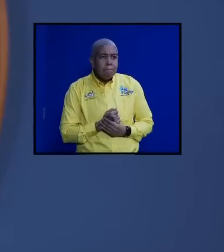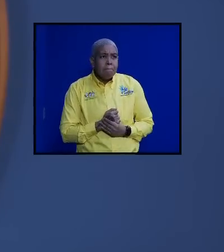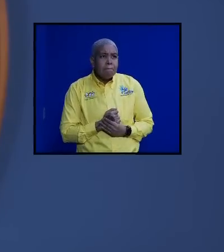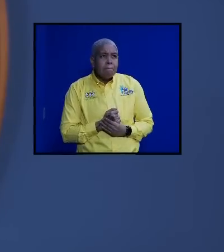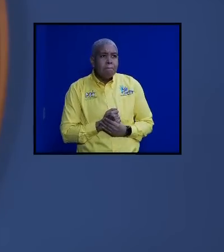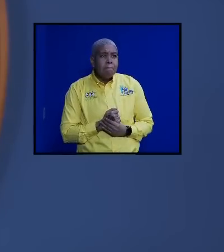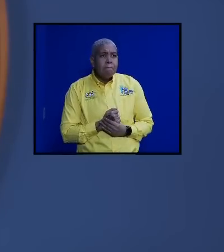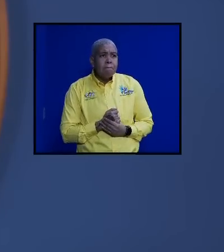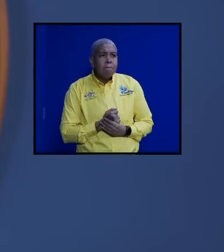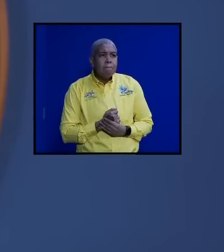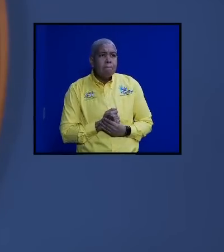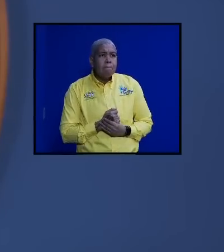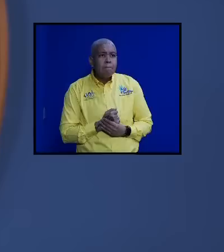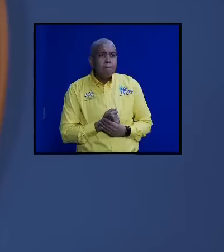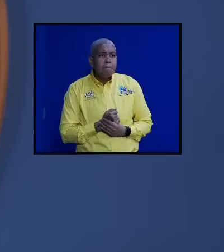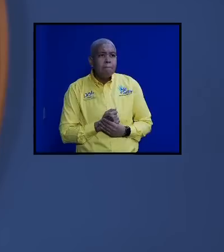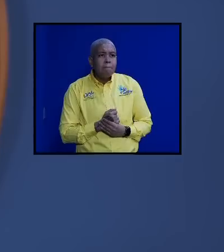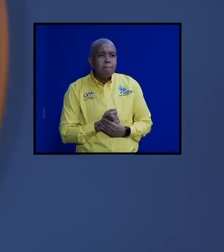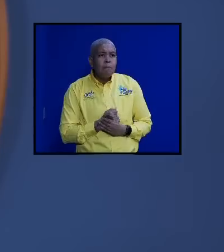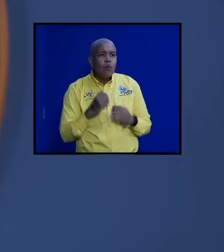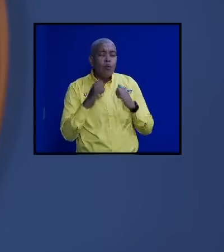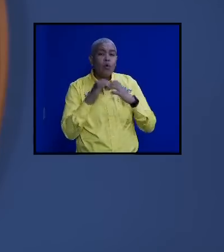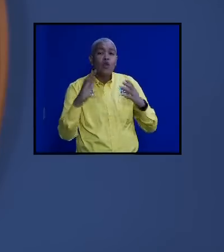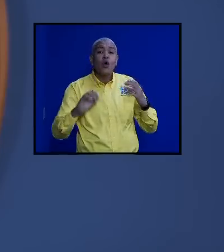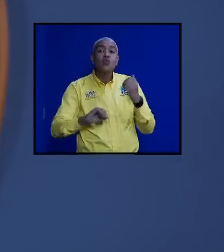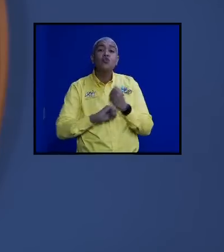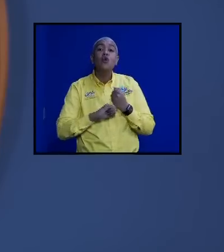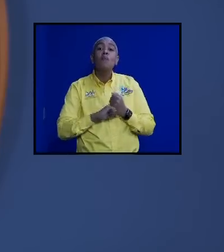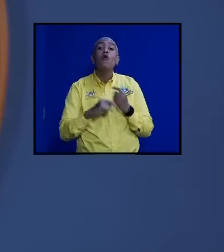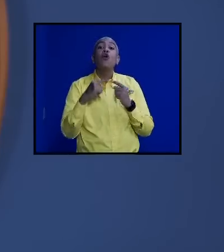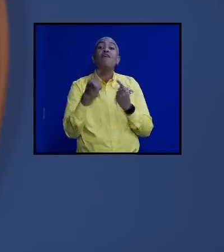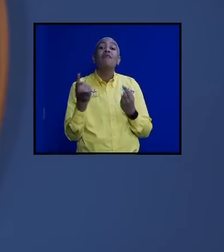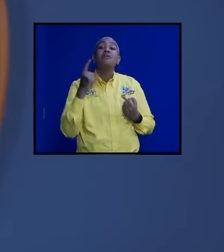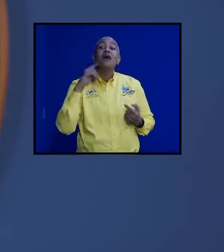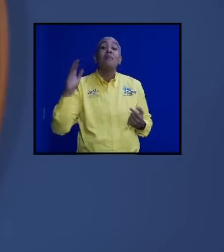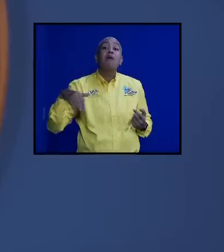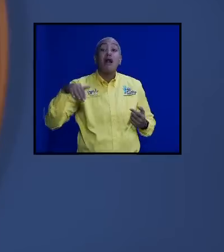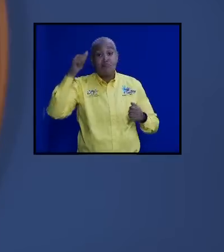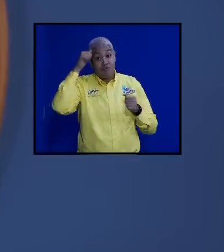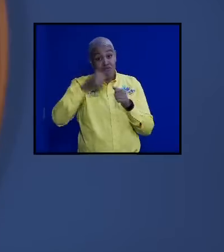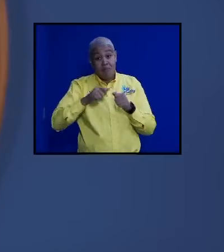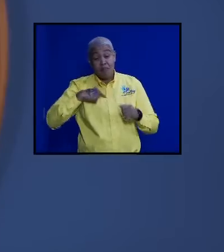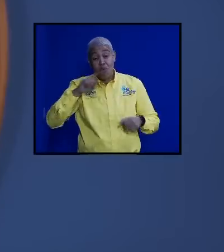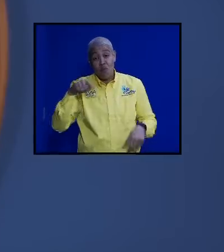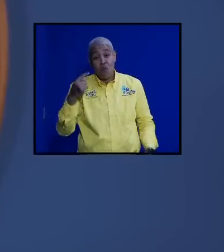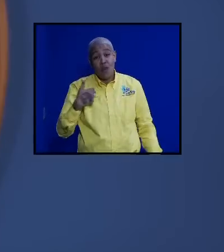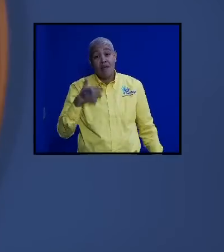without the support of the opposition in Parliament. You will recall that we only had 32 seats.